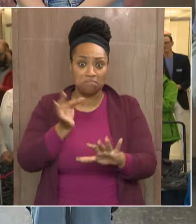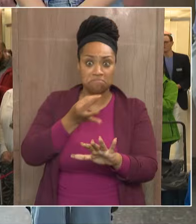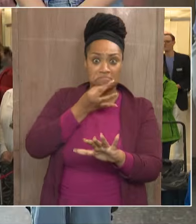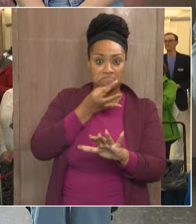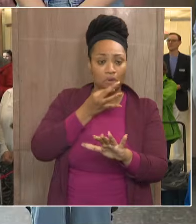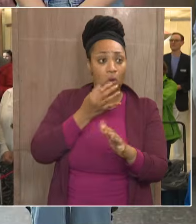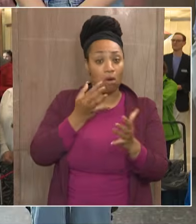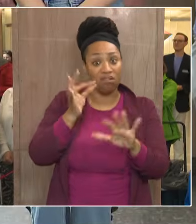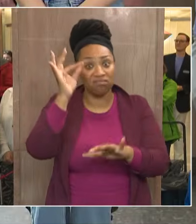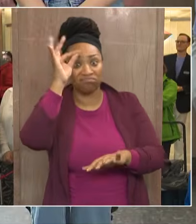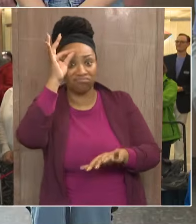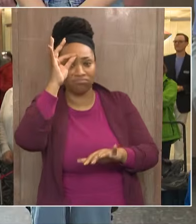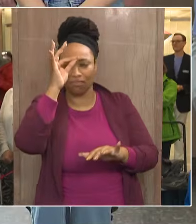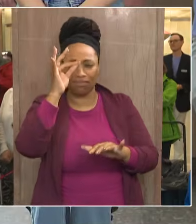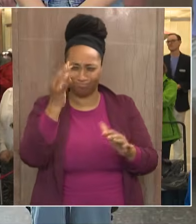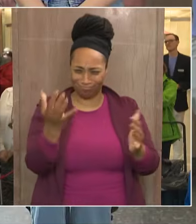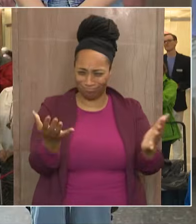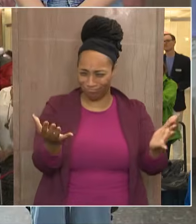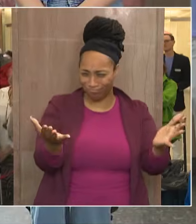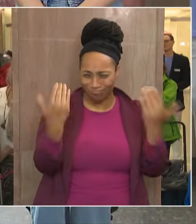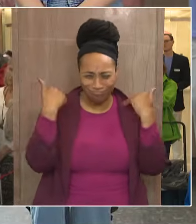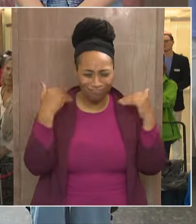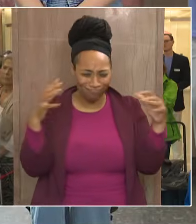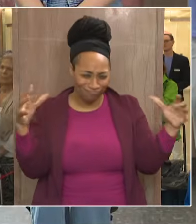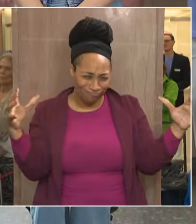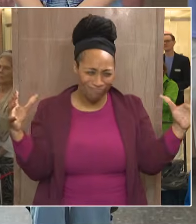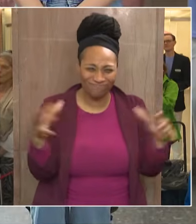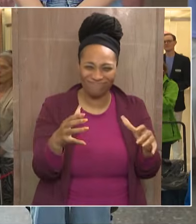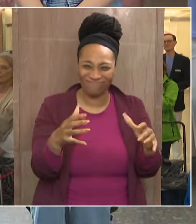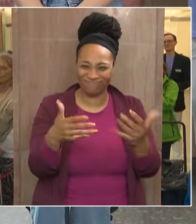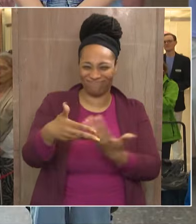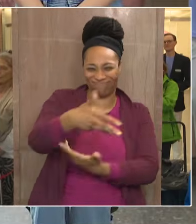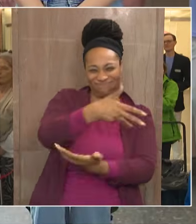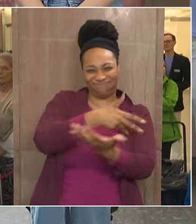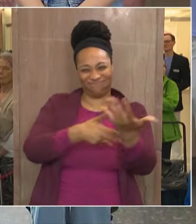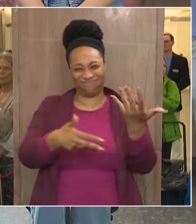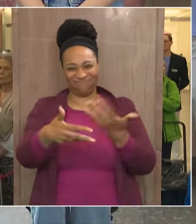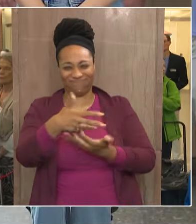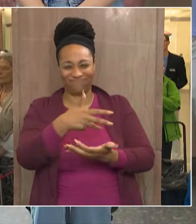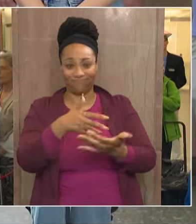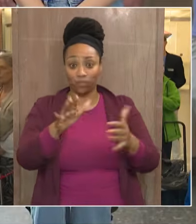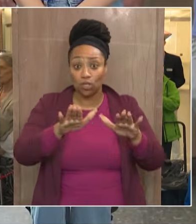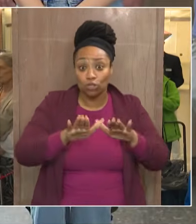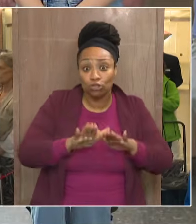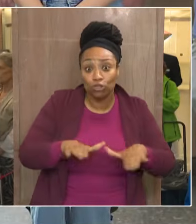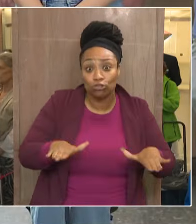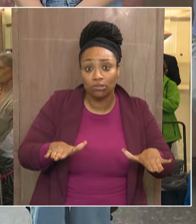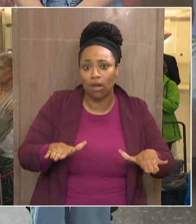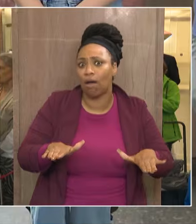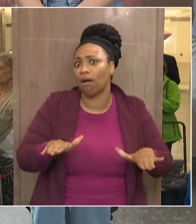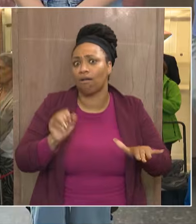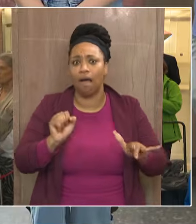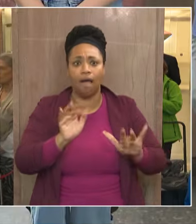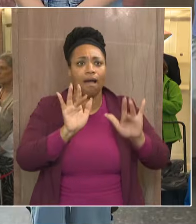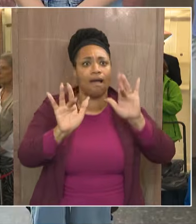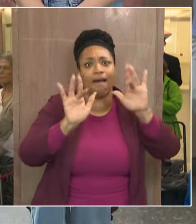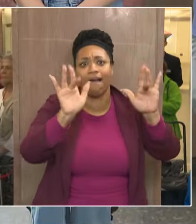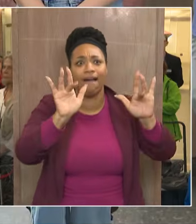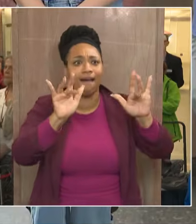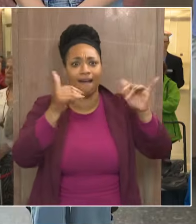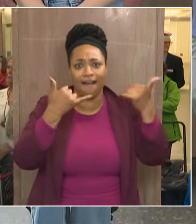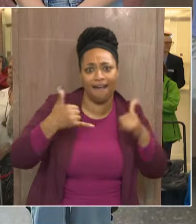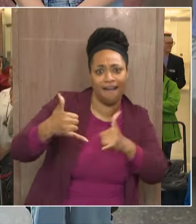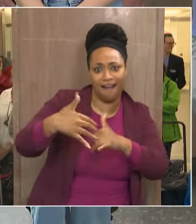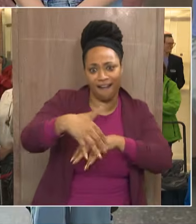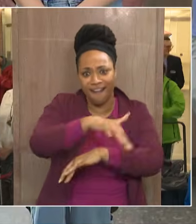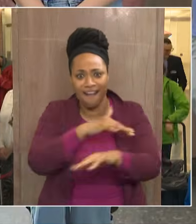children like mine who are be very excited to touch and play with the art and engage with the art. It really builds on